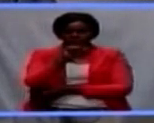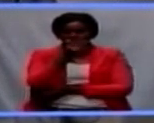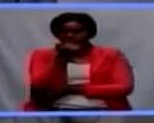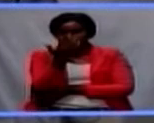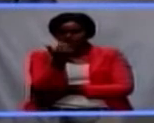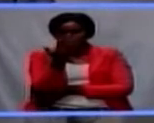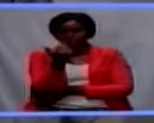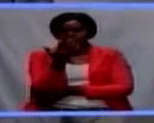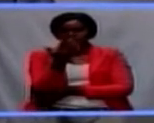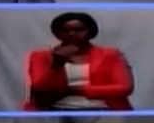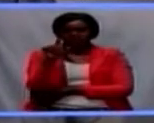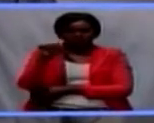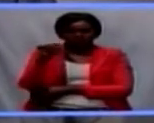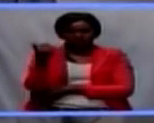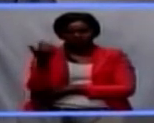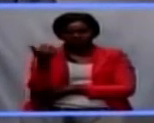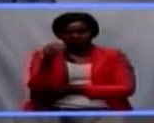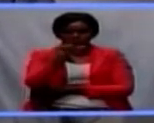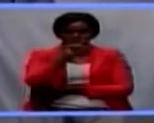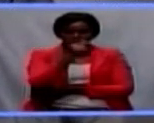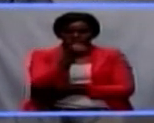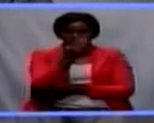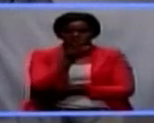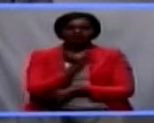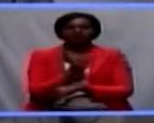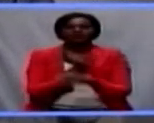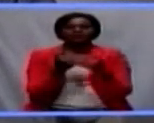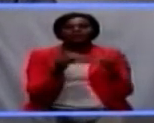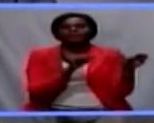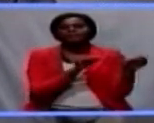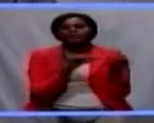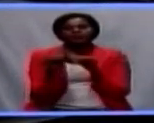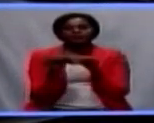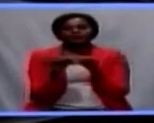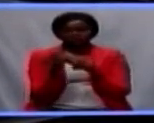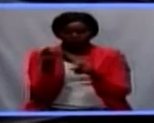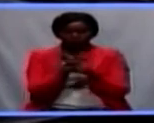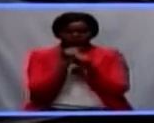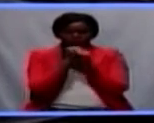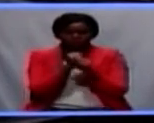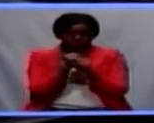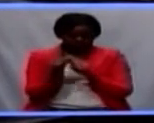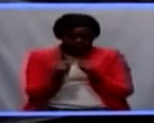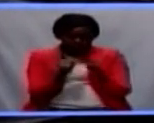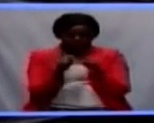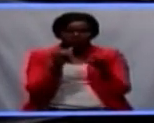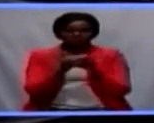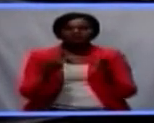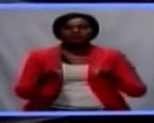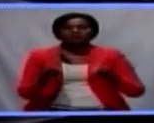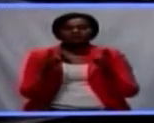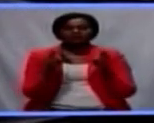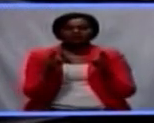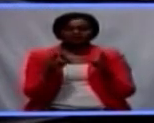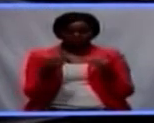2014, 2015, we were migrating our tax system from the old system, which we were calling ITAS, to